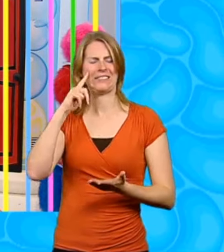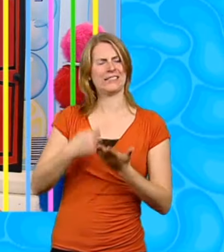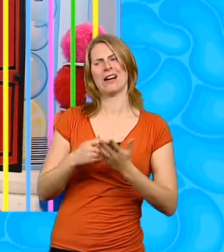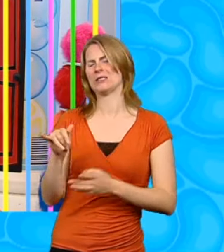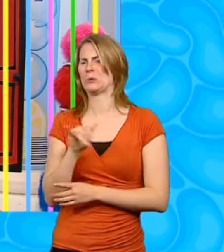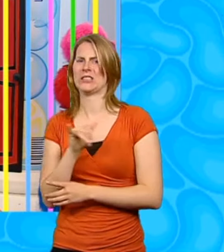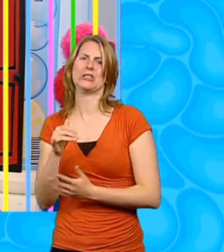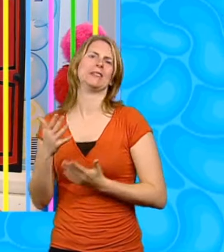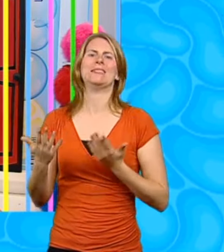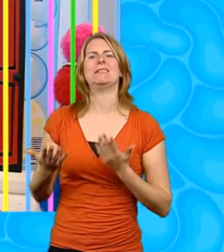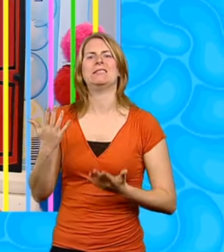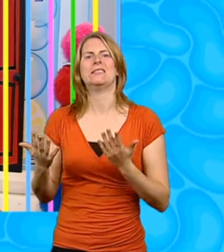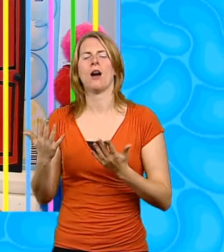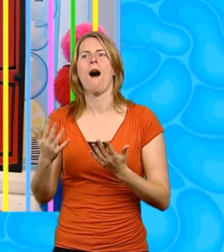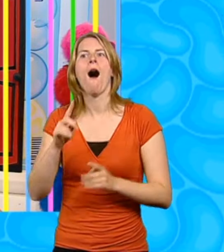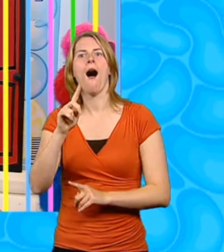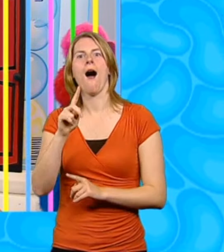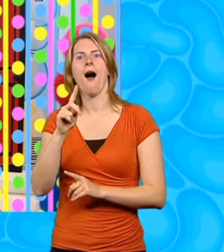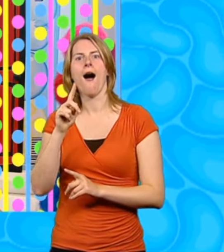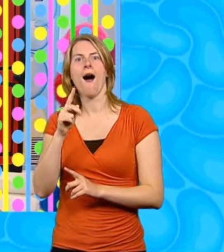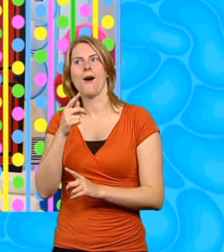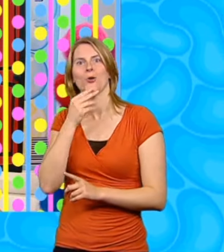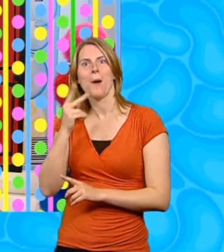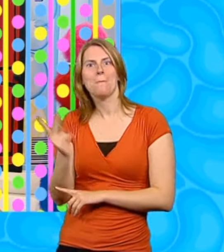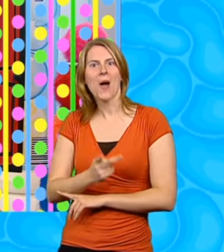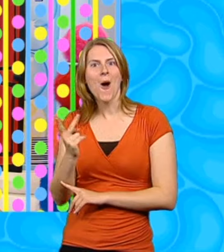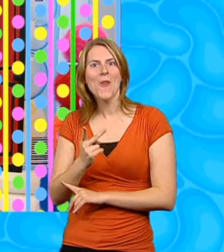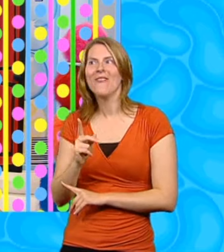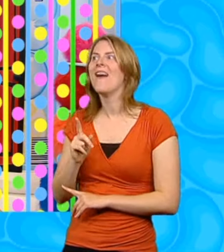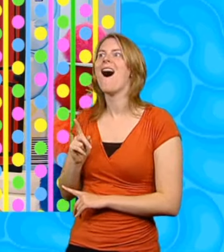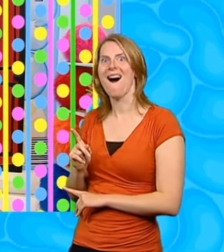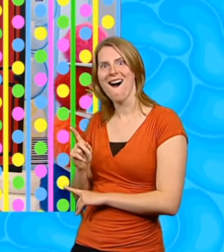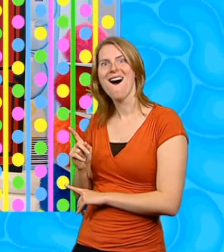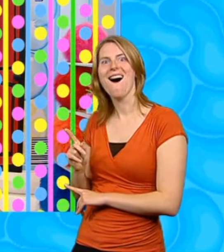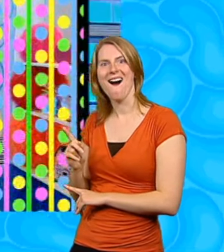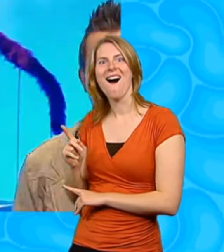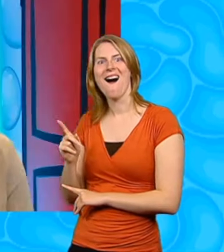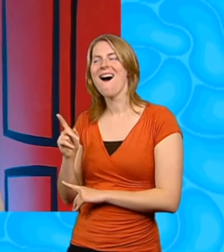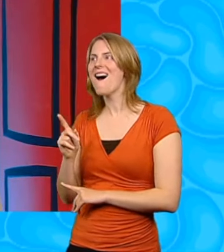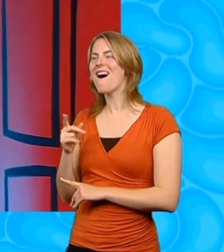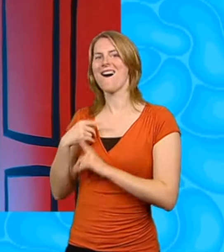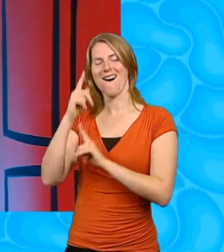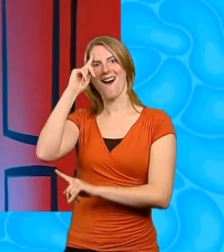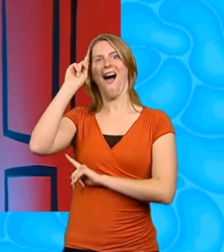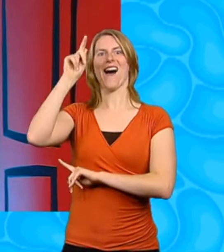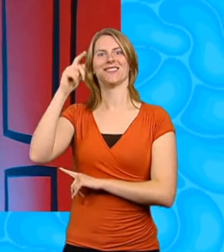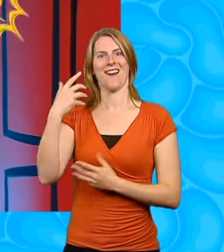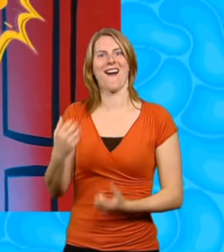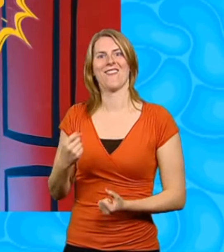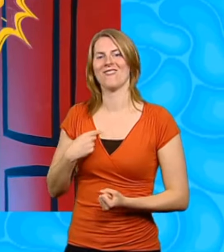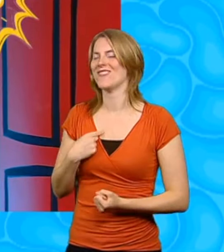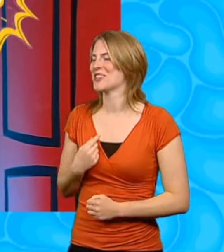make up my mind. Or we could do both. That gives me an